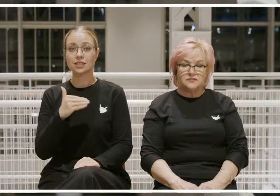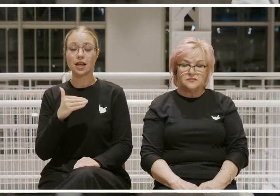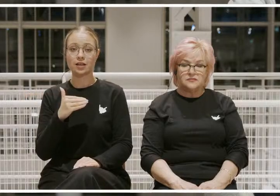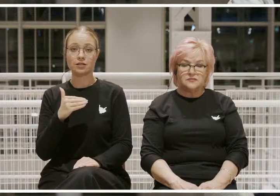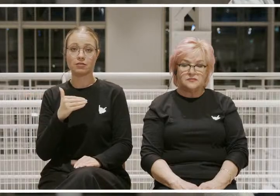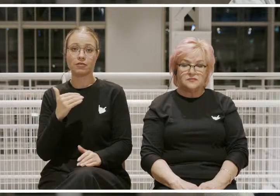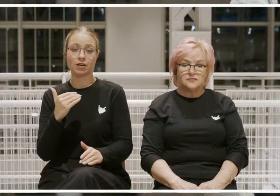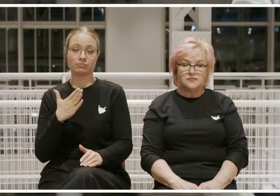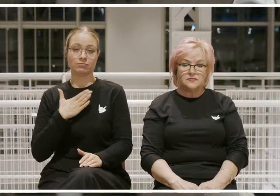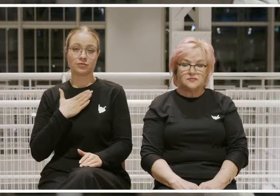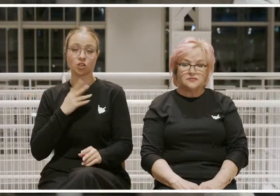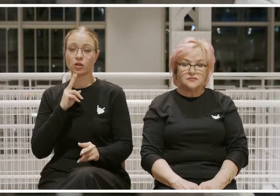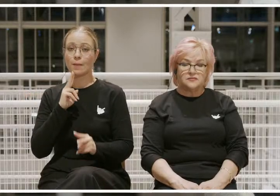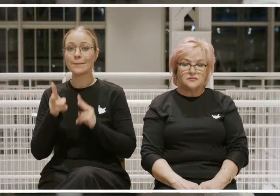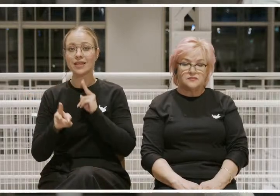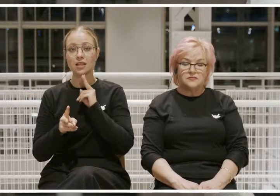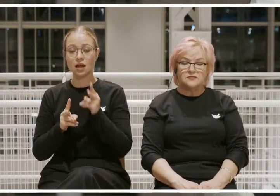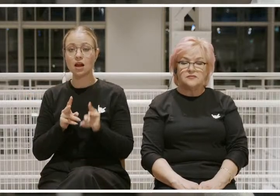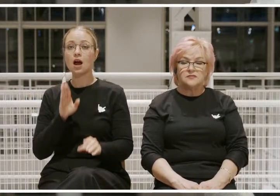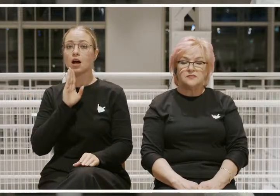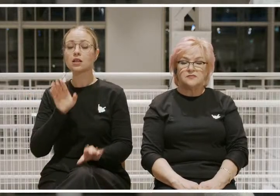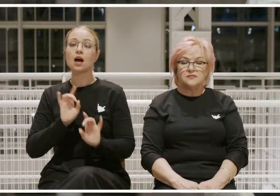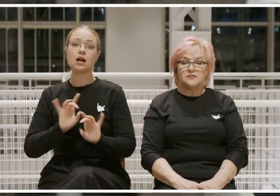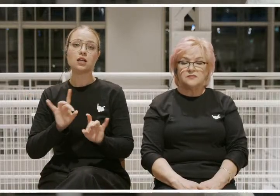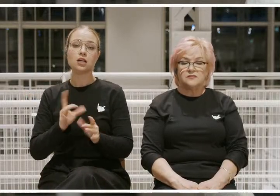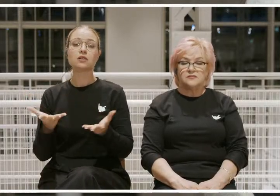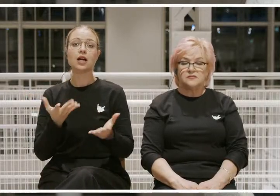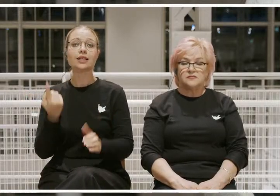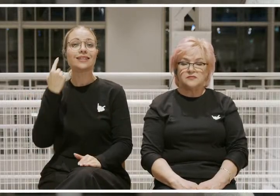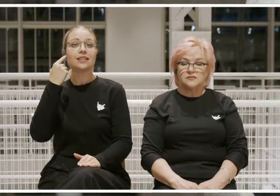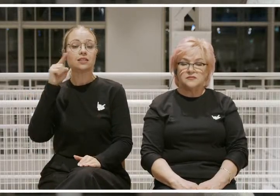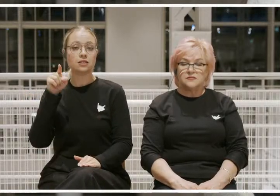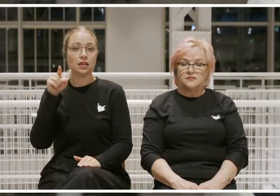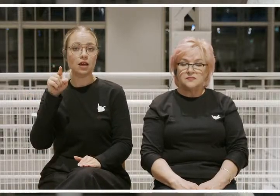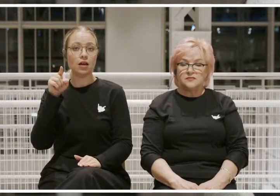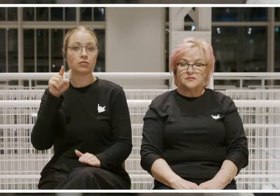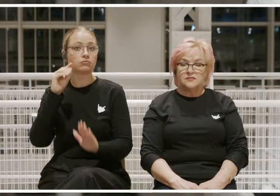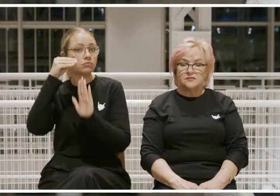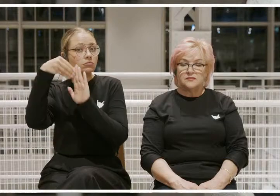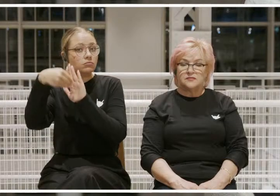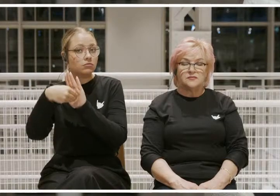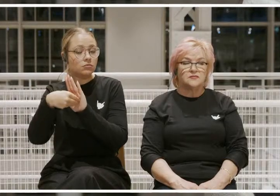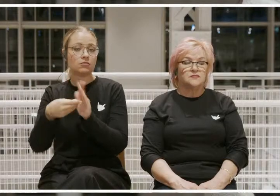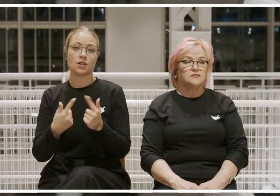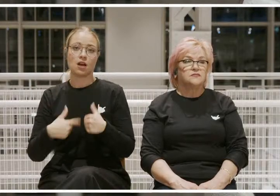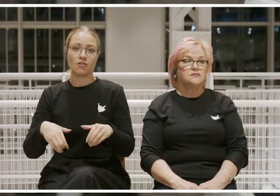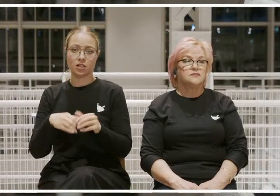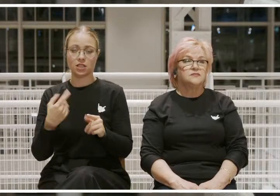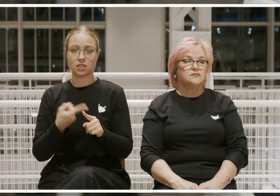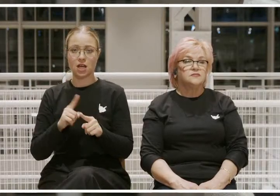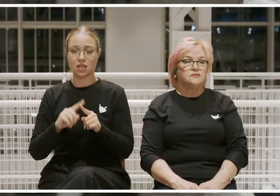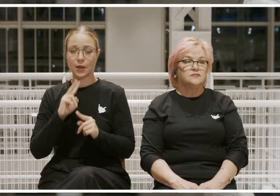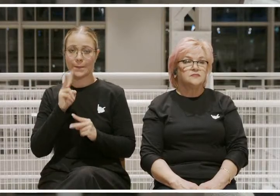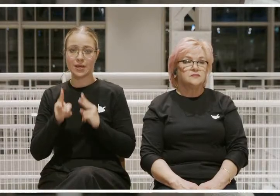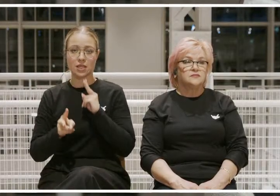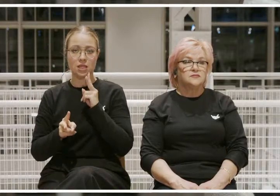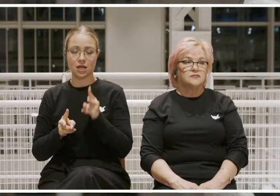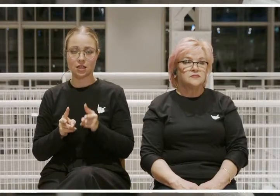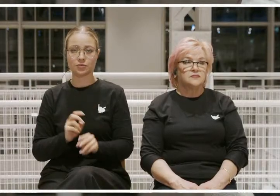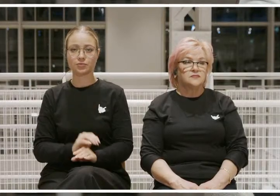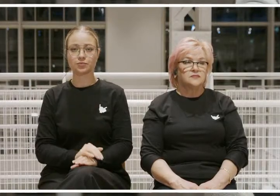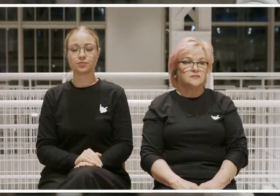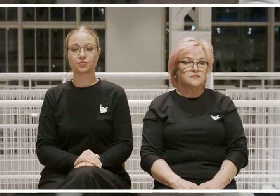last edition. The Biennial invited the curatorial group by the beginning